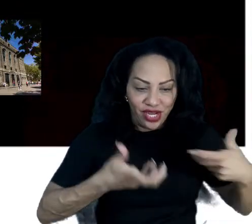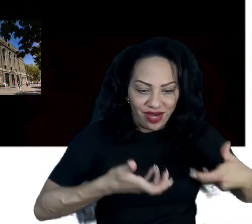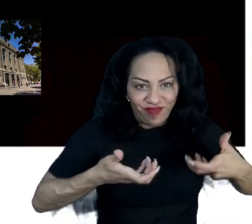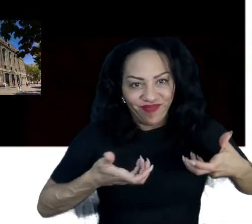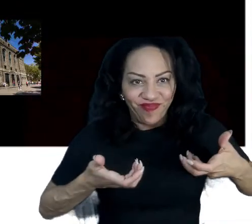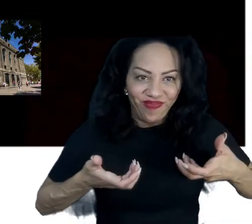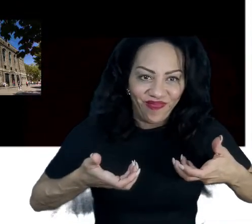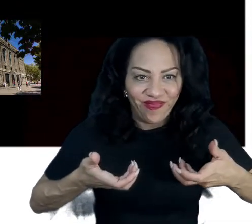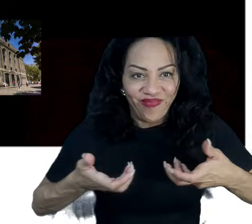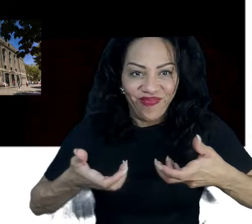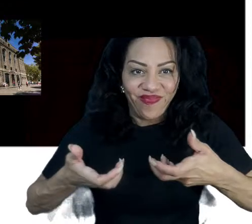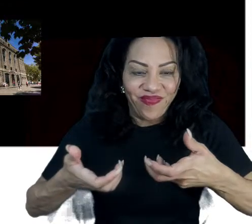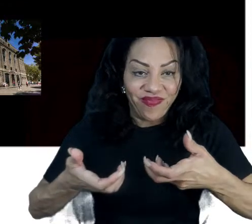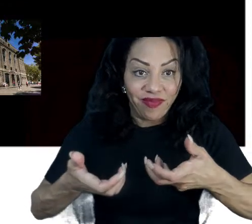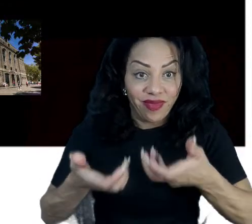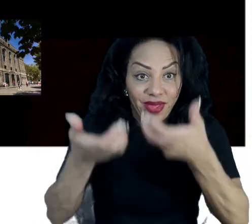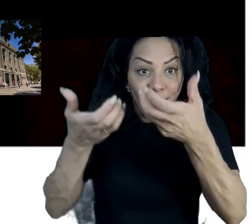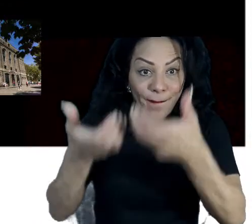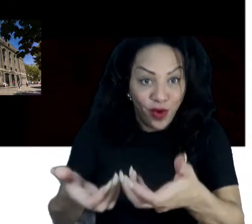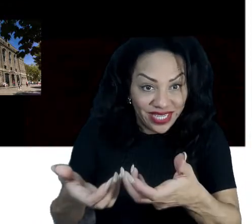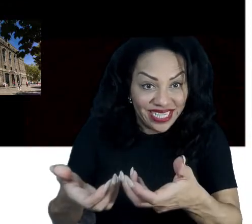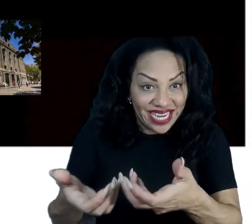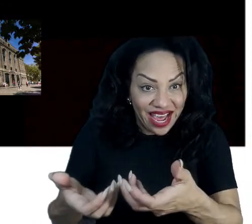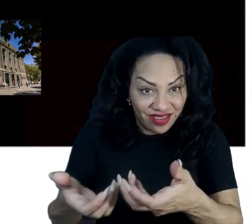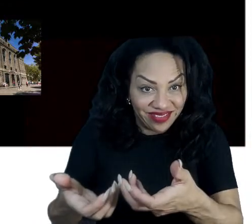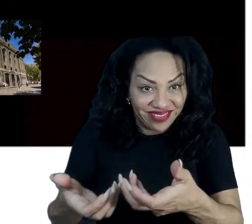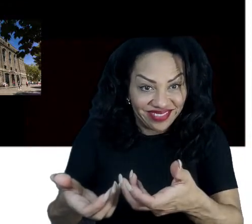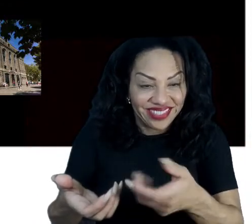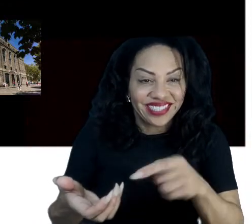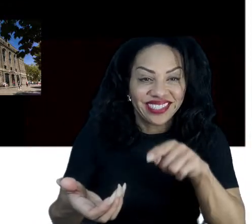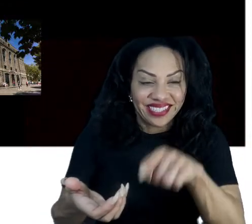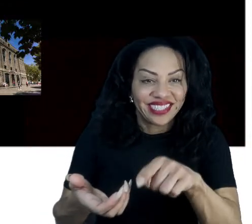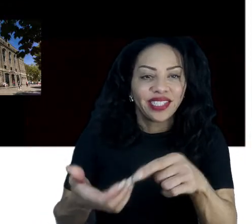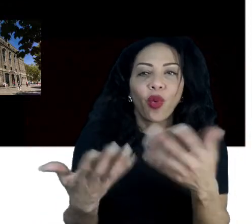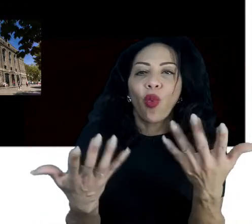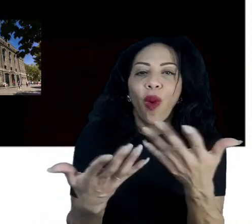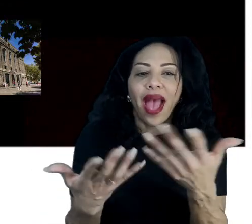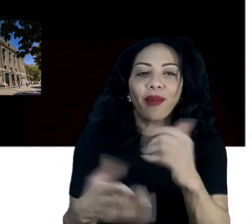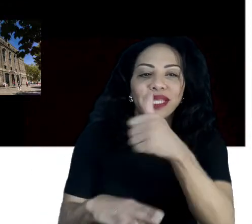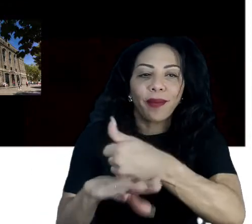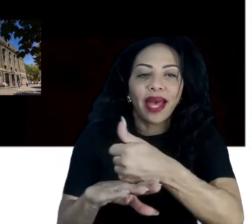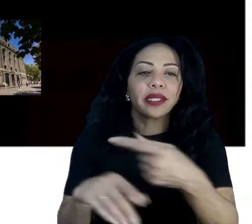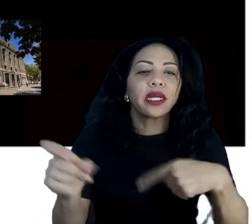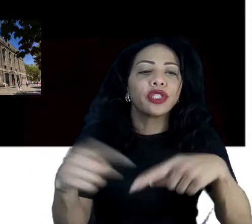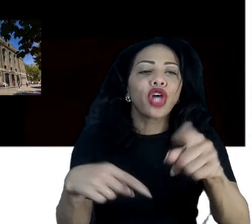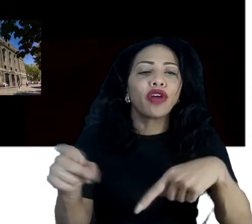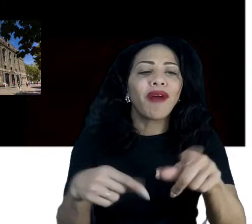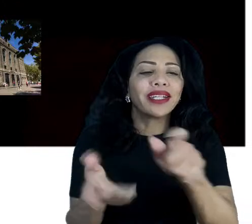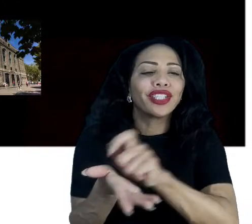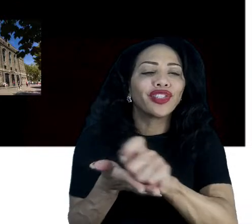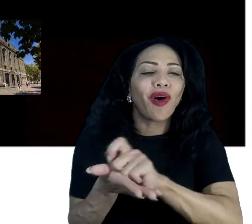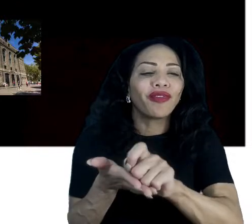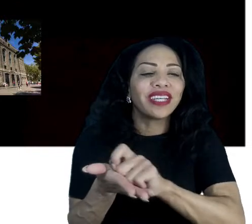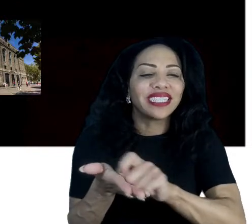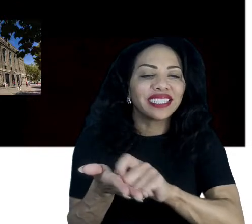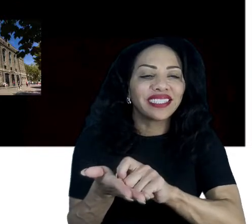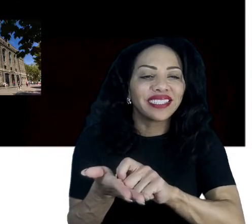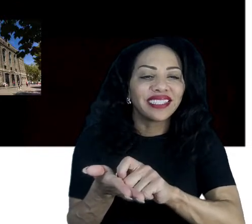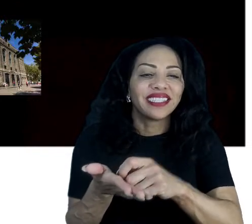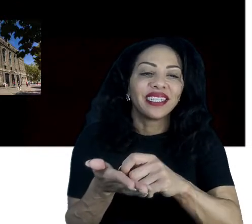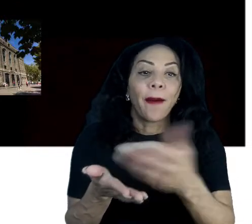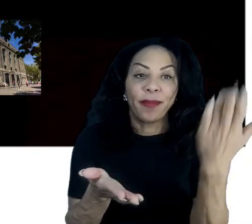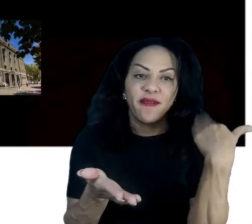fax machine was at Arnolfini, which was the director's office, and it's now a toilet. So I'm in the toilet with my